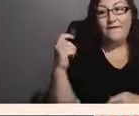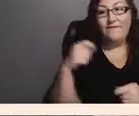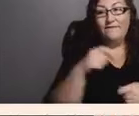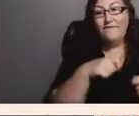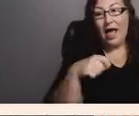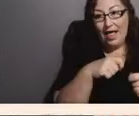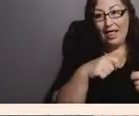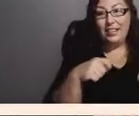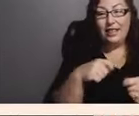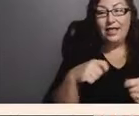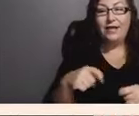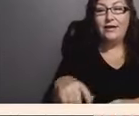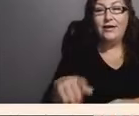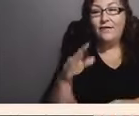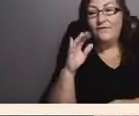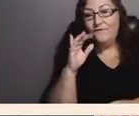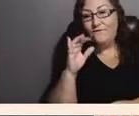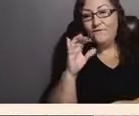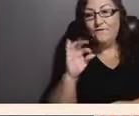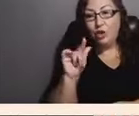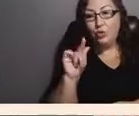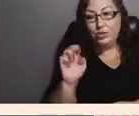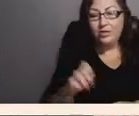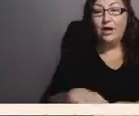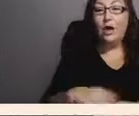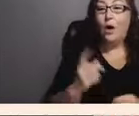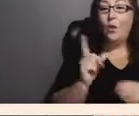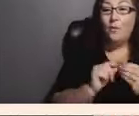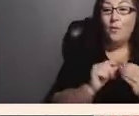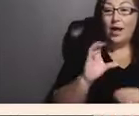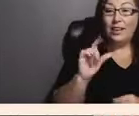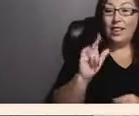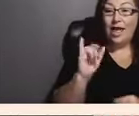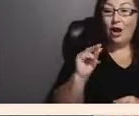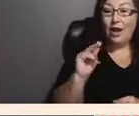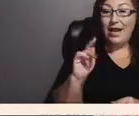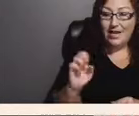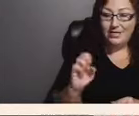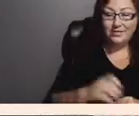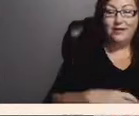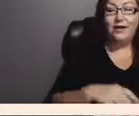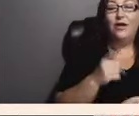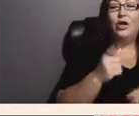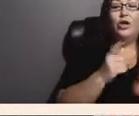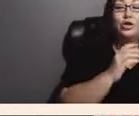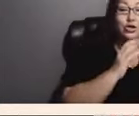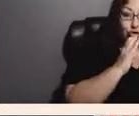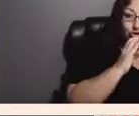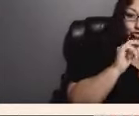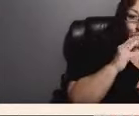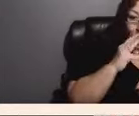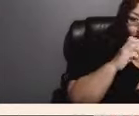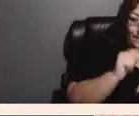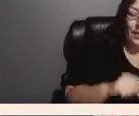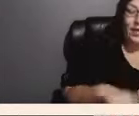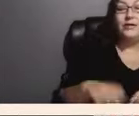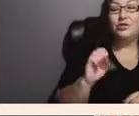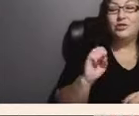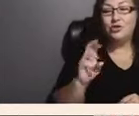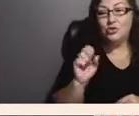one more. Clarinet. Here we go. Trumpet, sousaphone, bass drum,